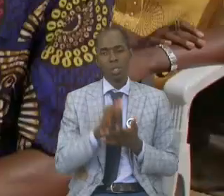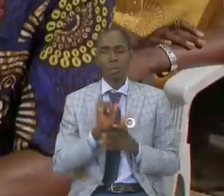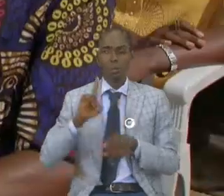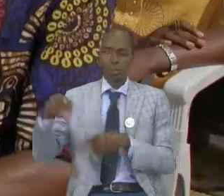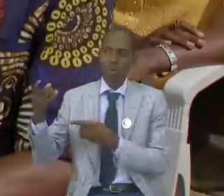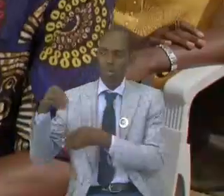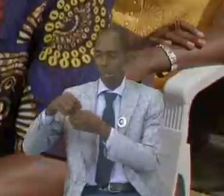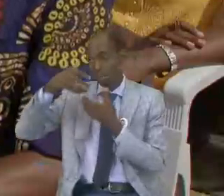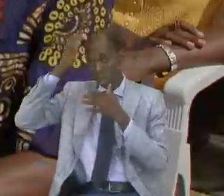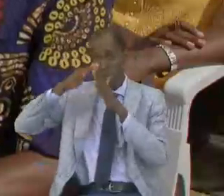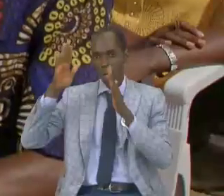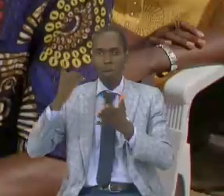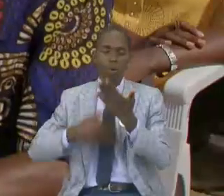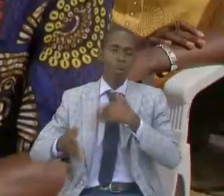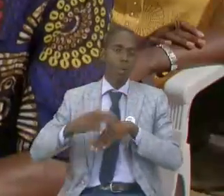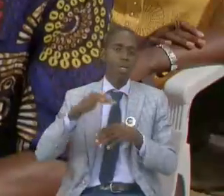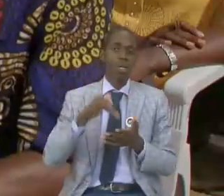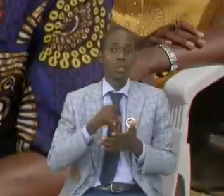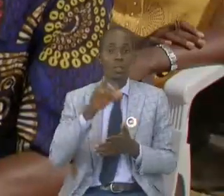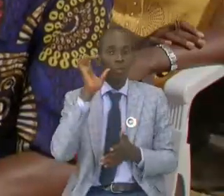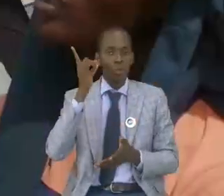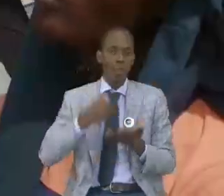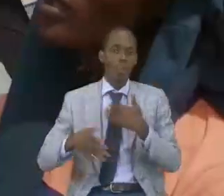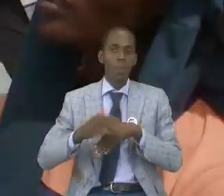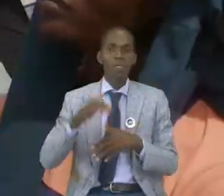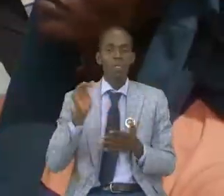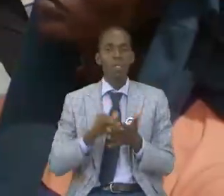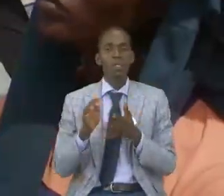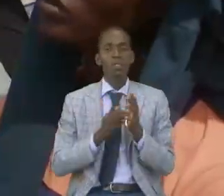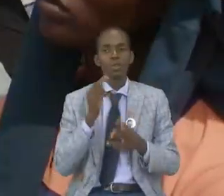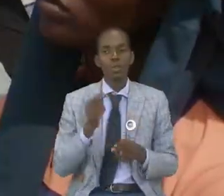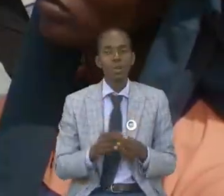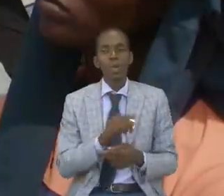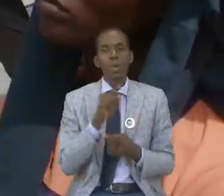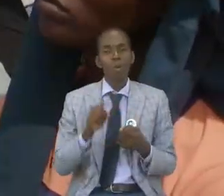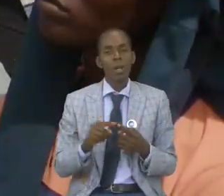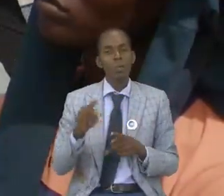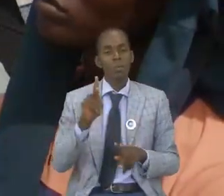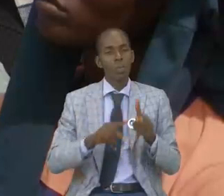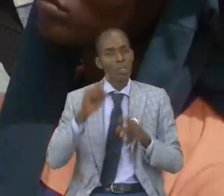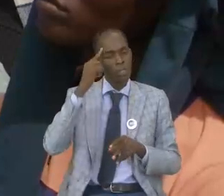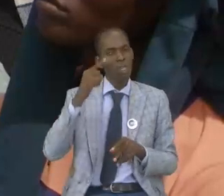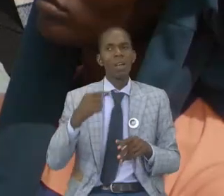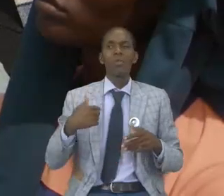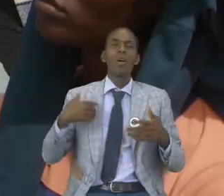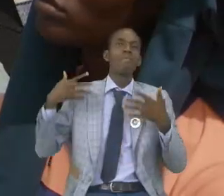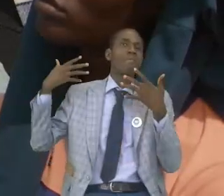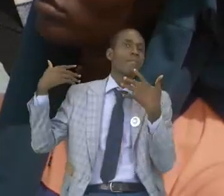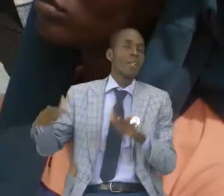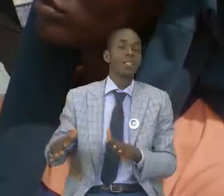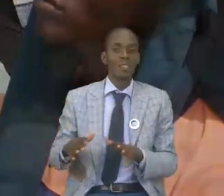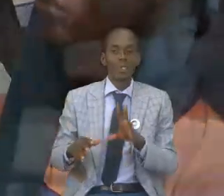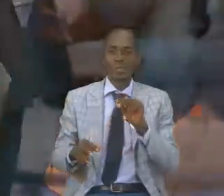again. You will show up again. When they think we have finished him, you have just